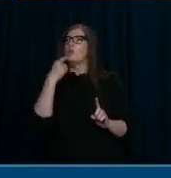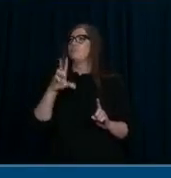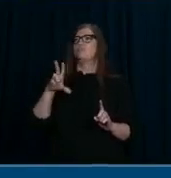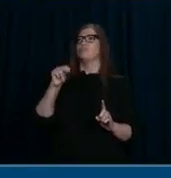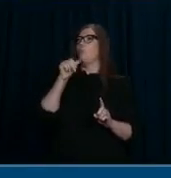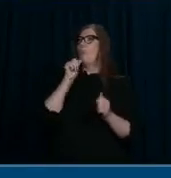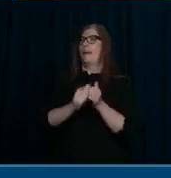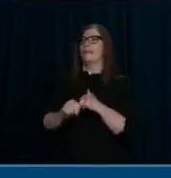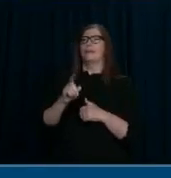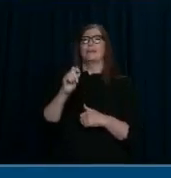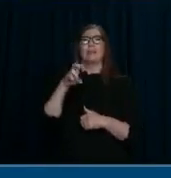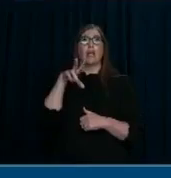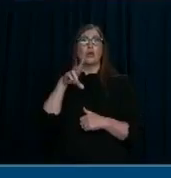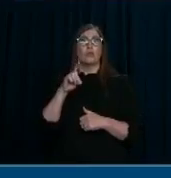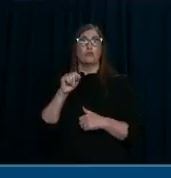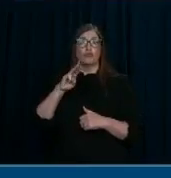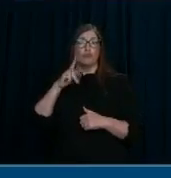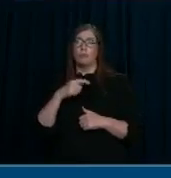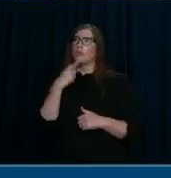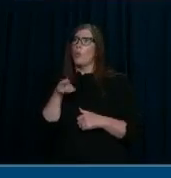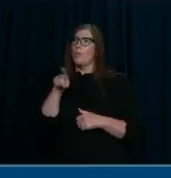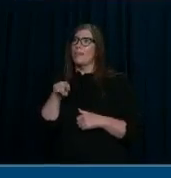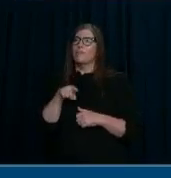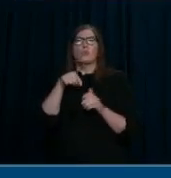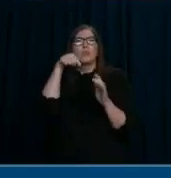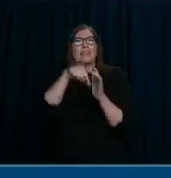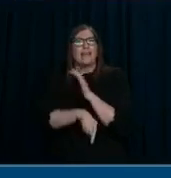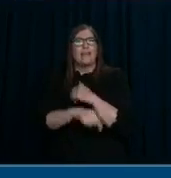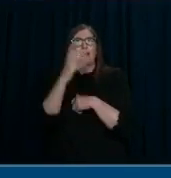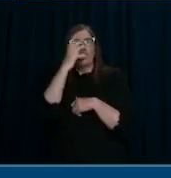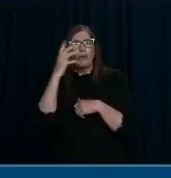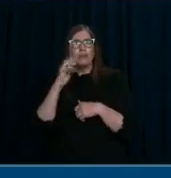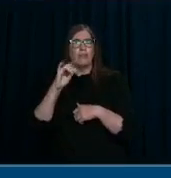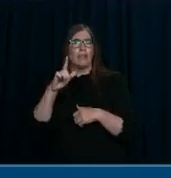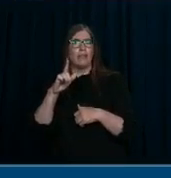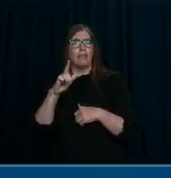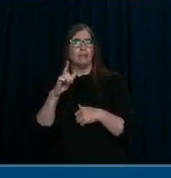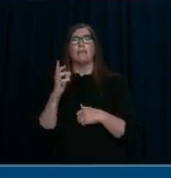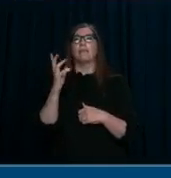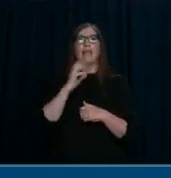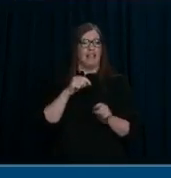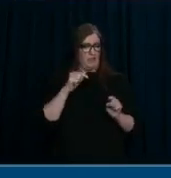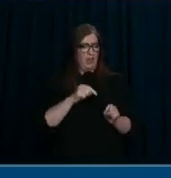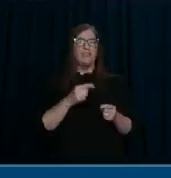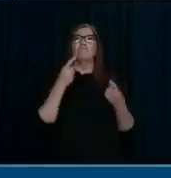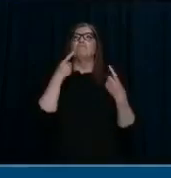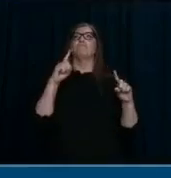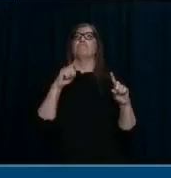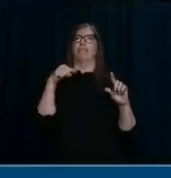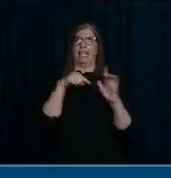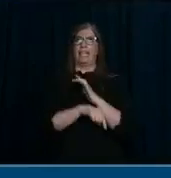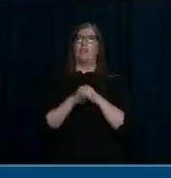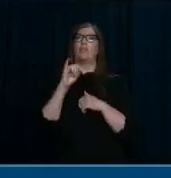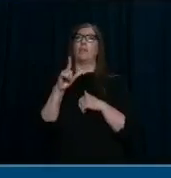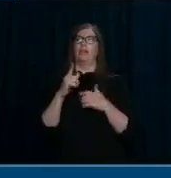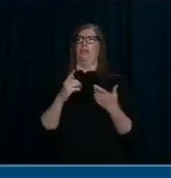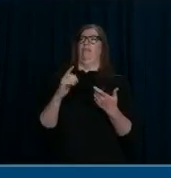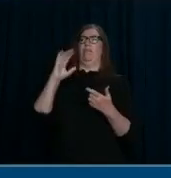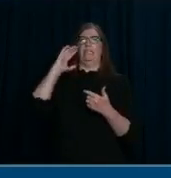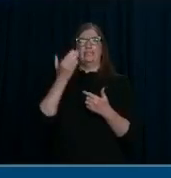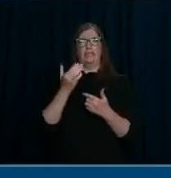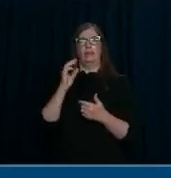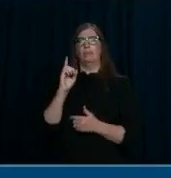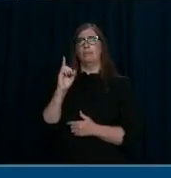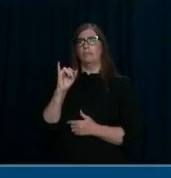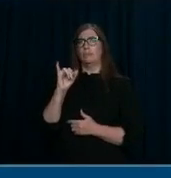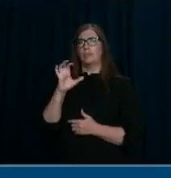to. Donald Trump told them to kill an immigration bill, and they did it. And that, to me, looks like a dictatorship. We